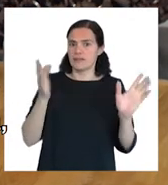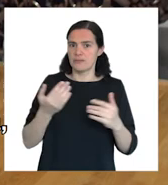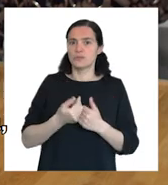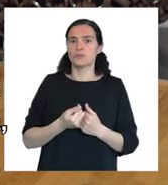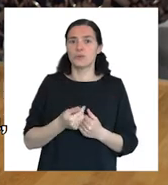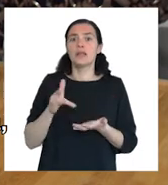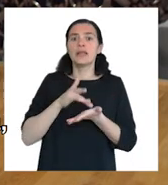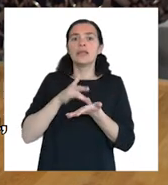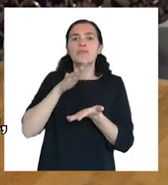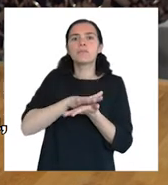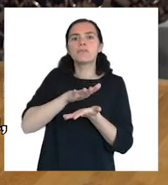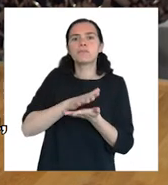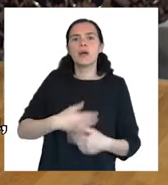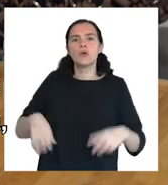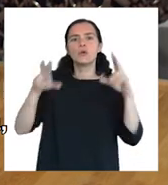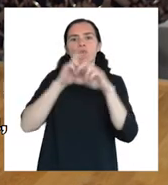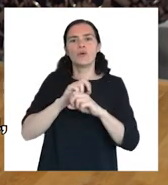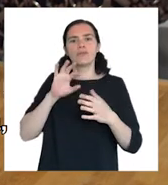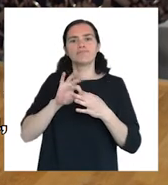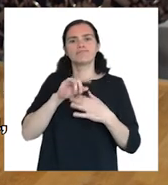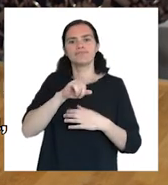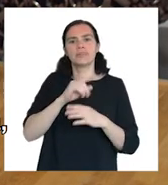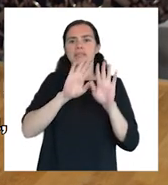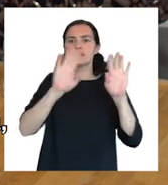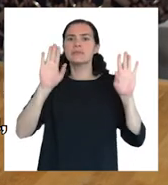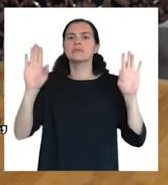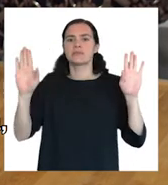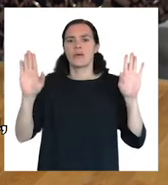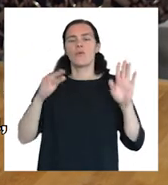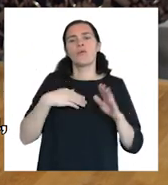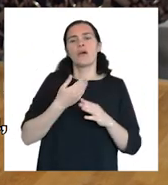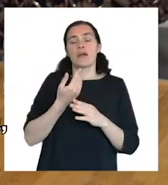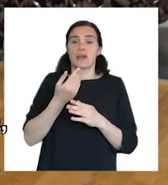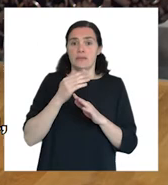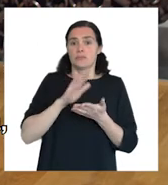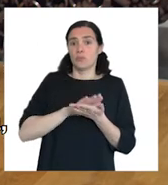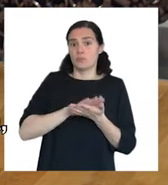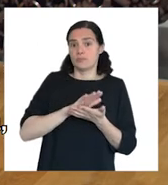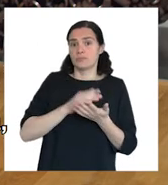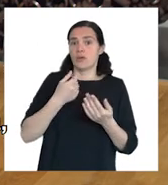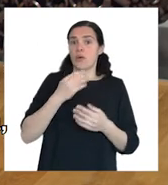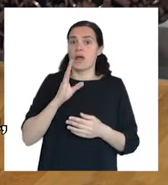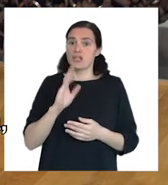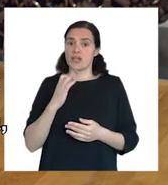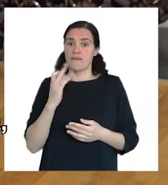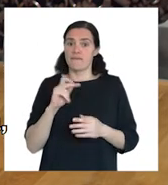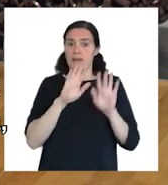course, the brand new publication around this exhibition, the publication of the Arthur